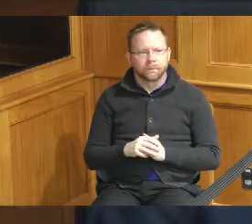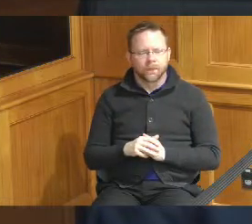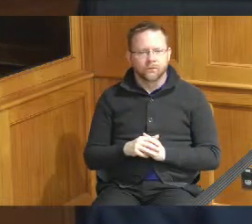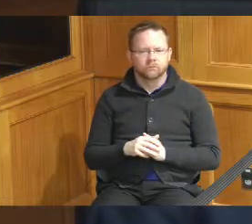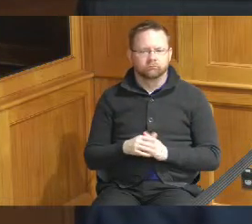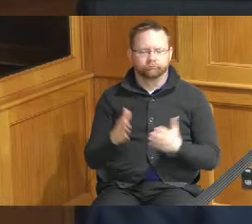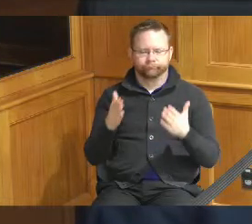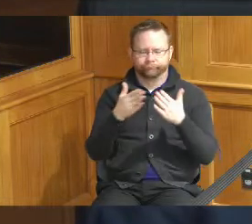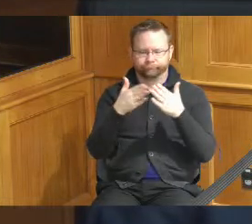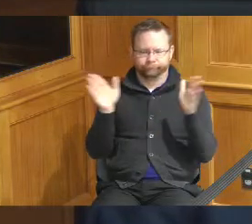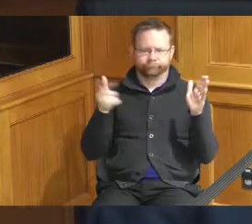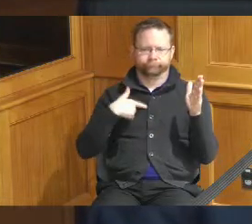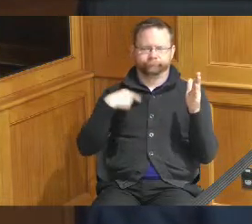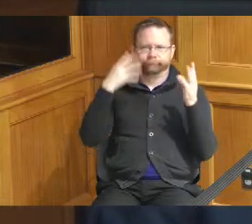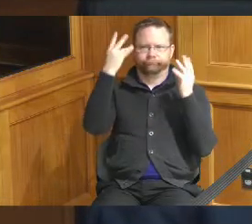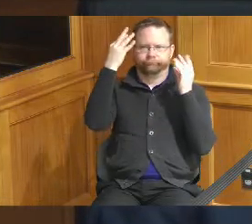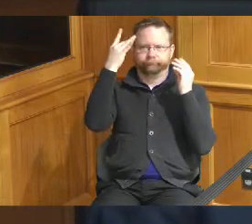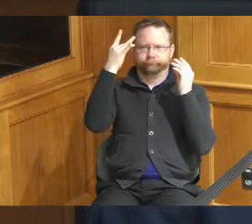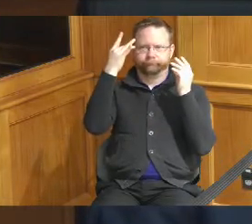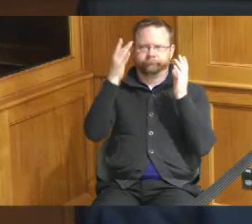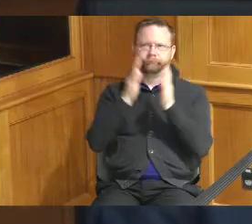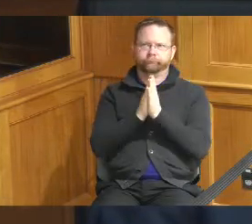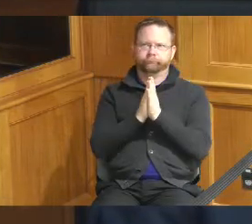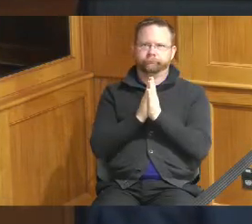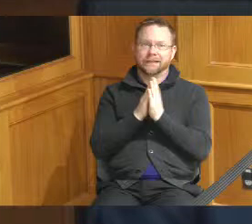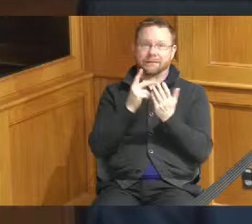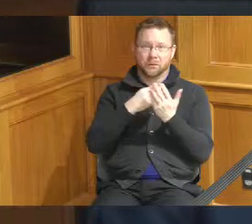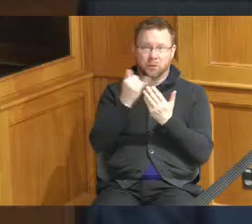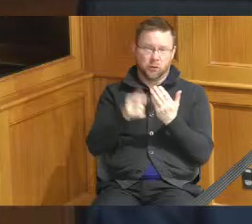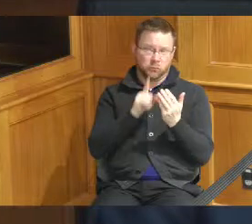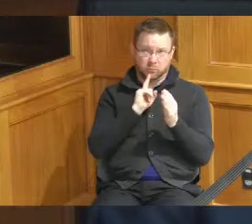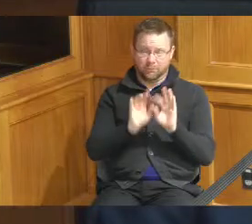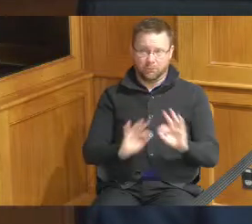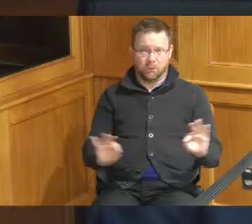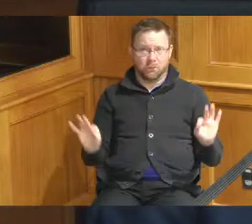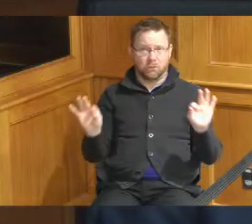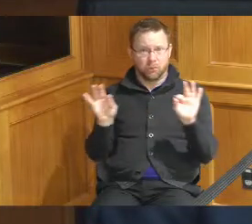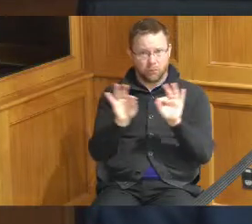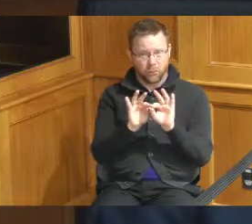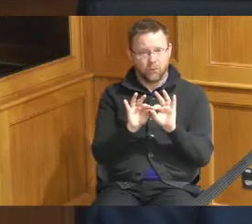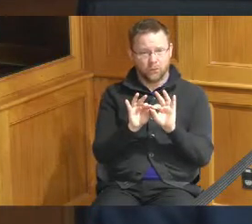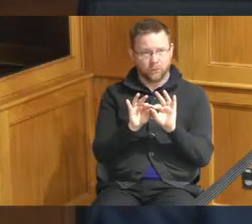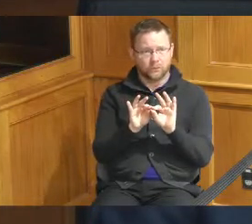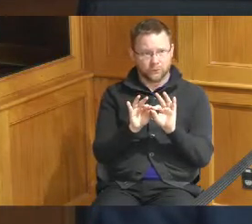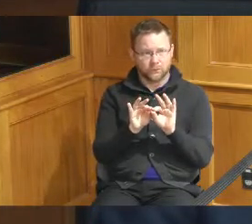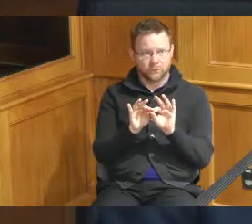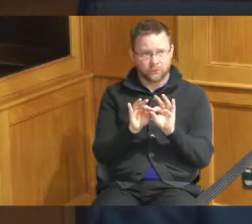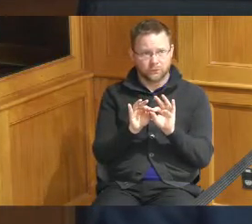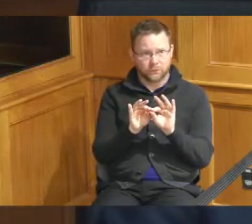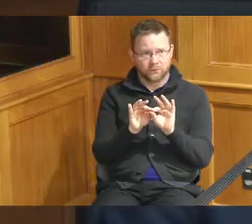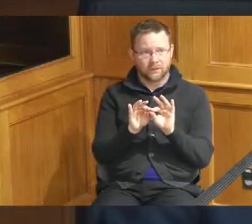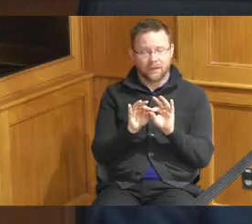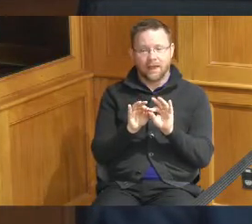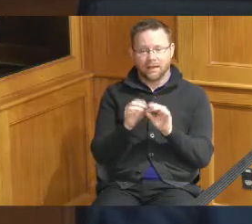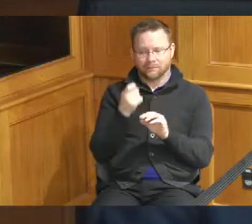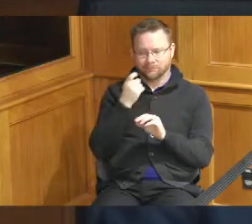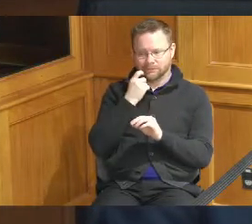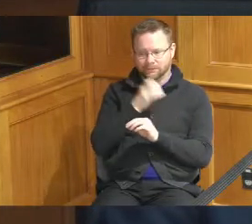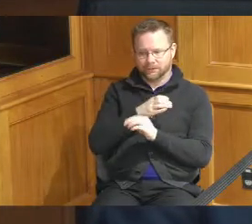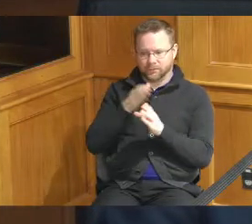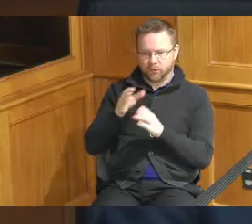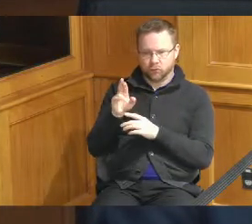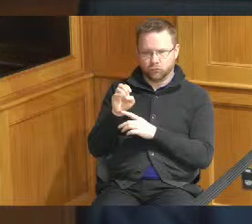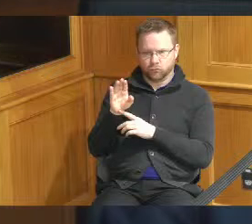way, think through the importance of a project like this, treating this, and as Commissioner Reese was saying,